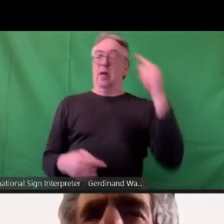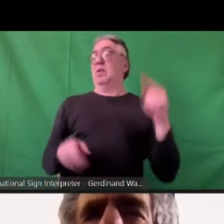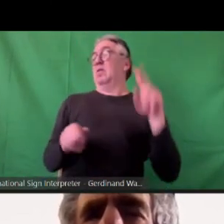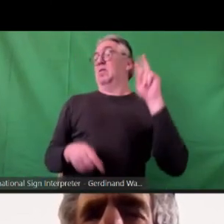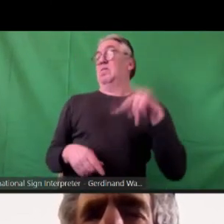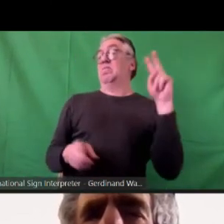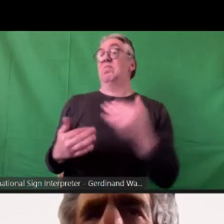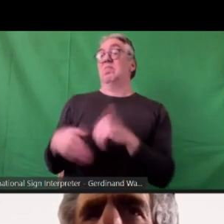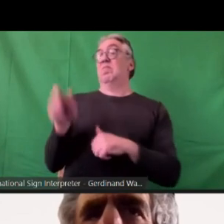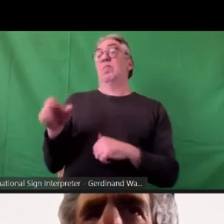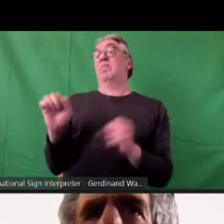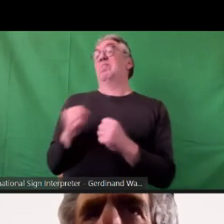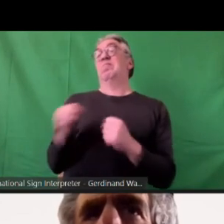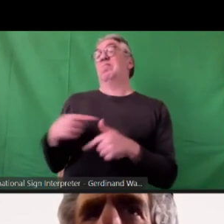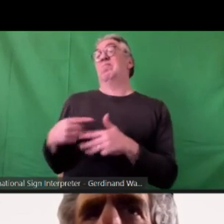some activities.